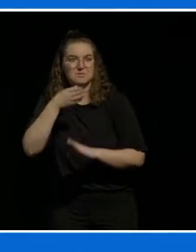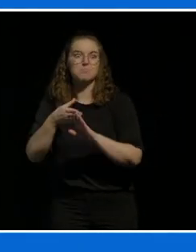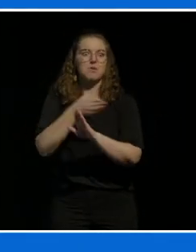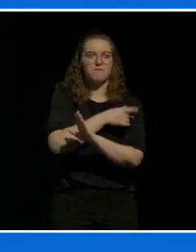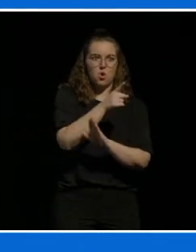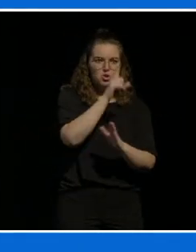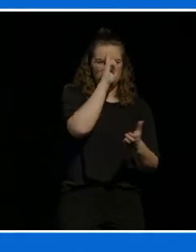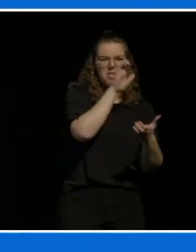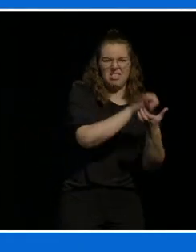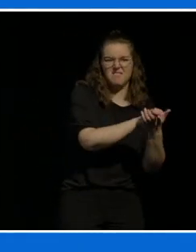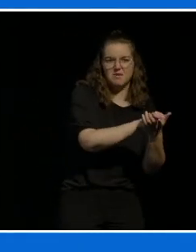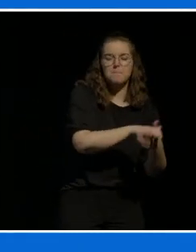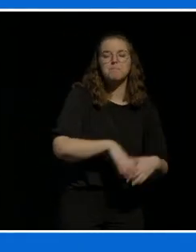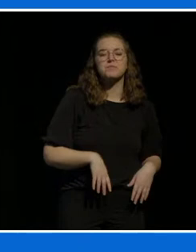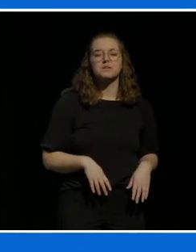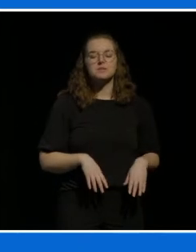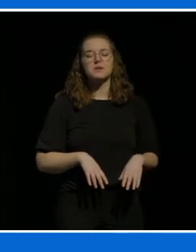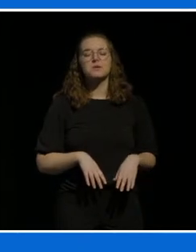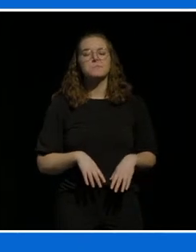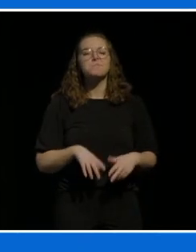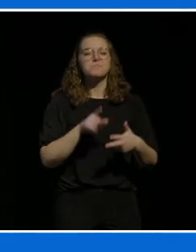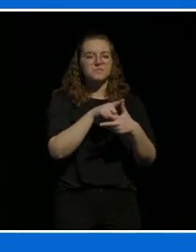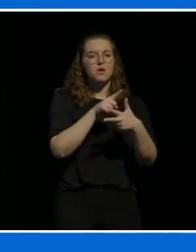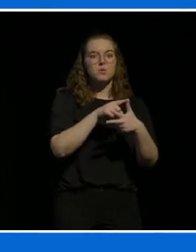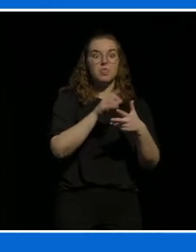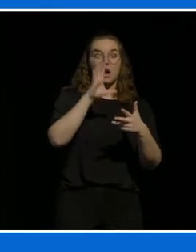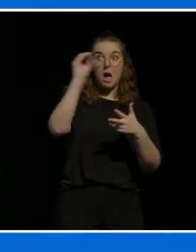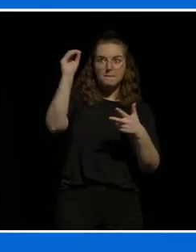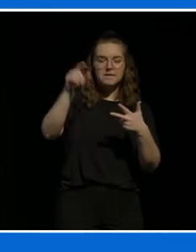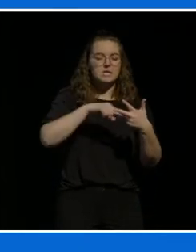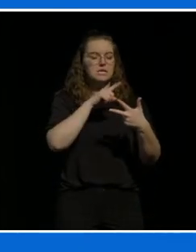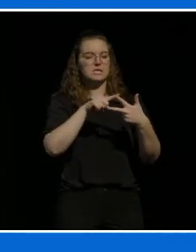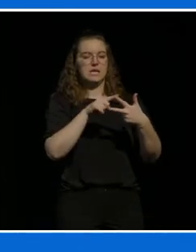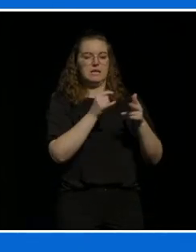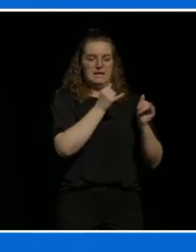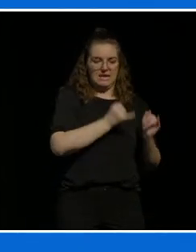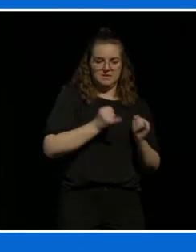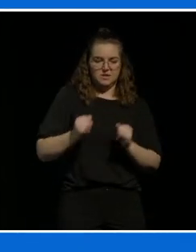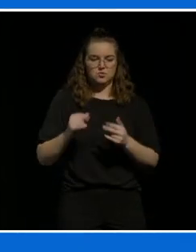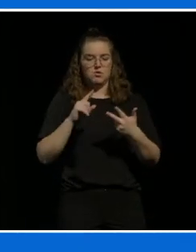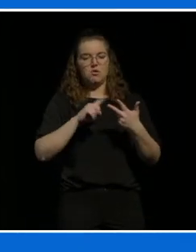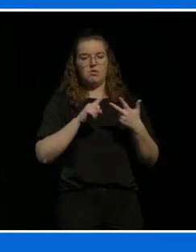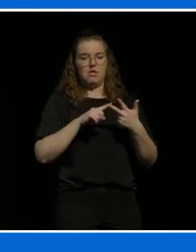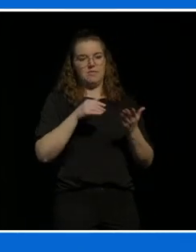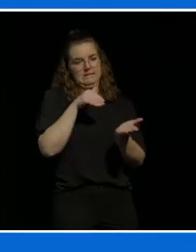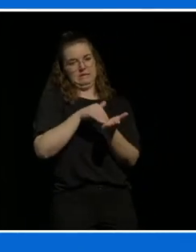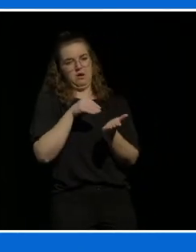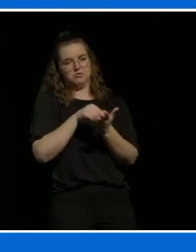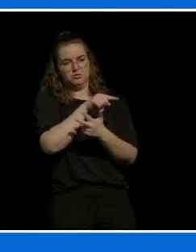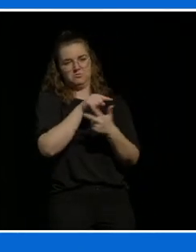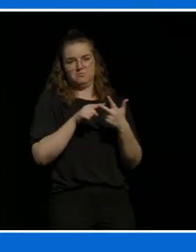three things are really important, the company side, the individual side, and then also just the physician side.